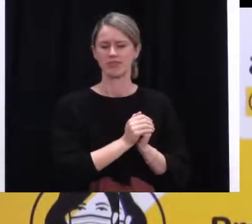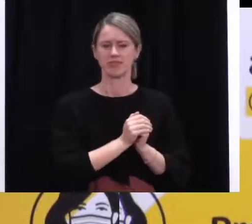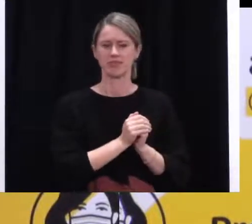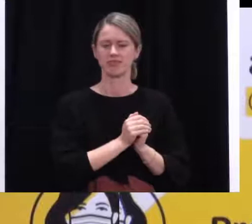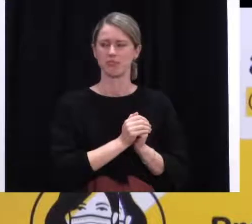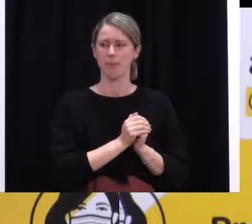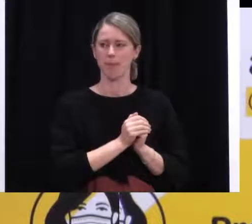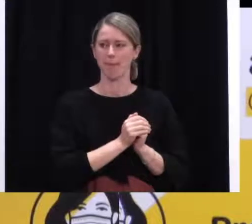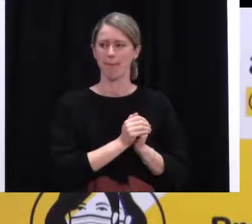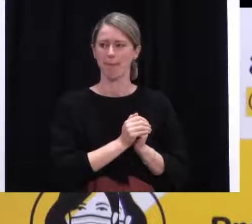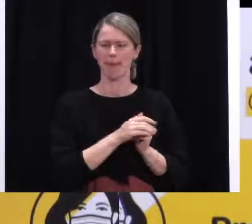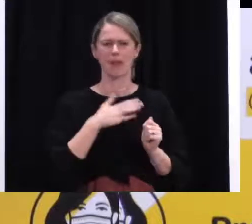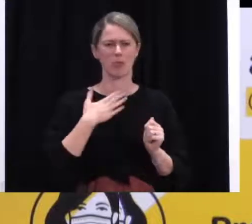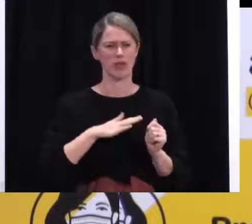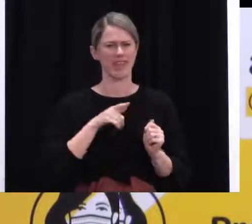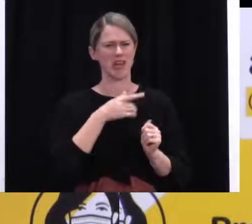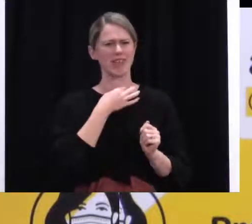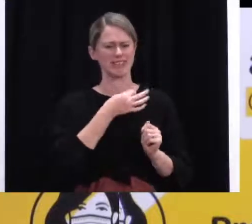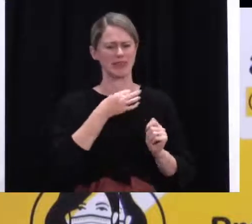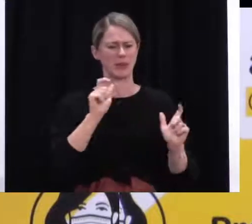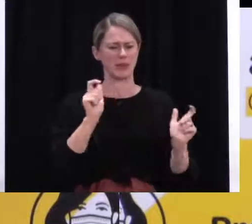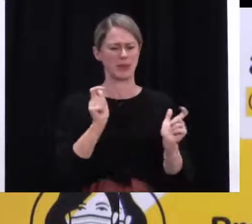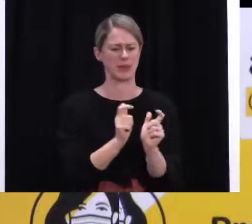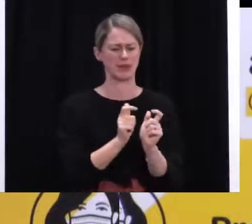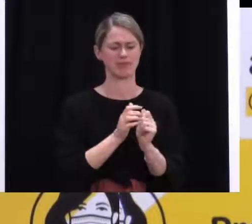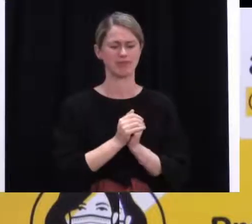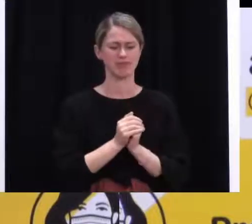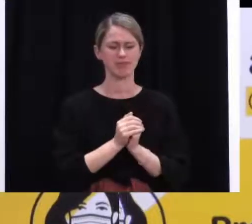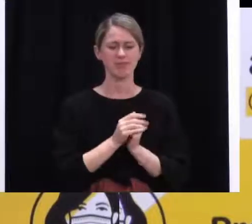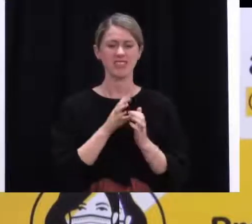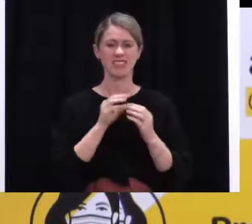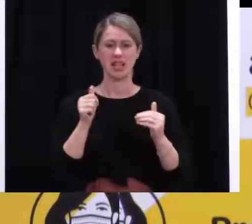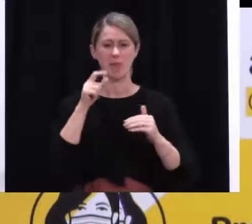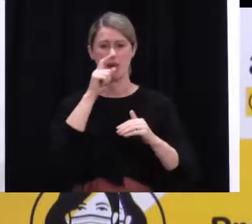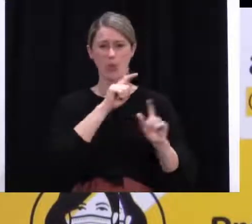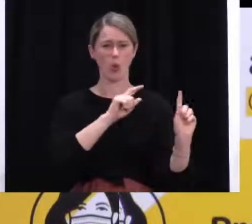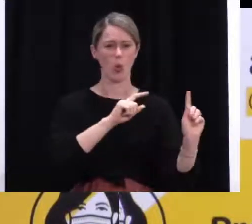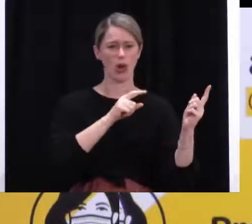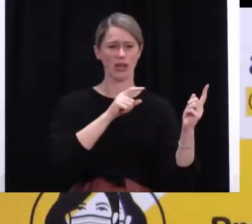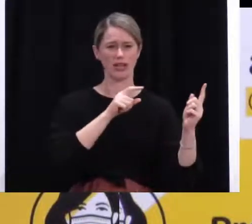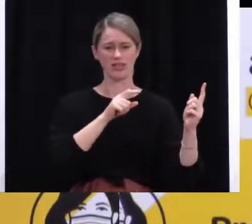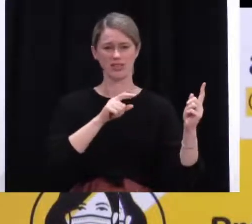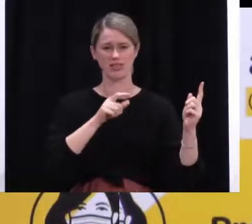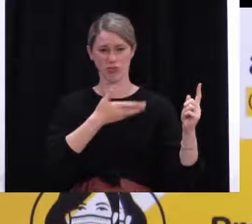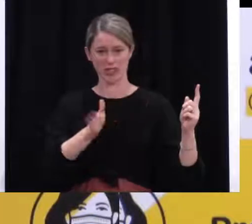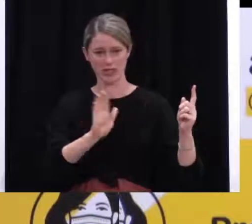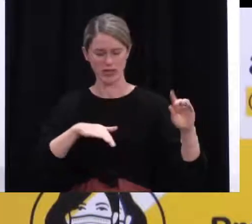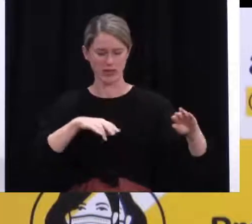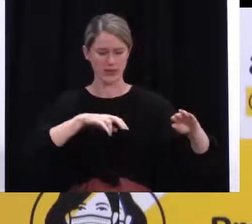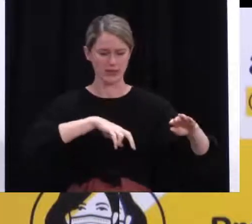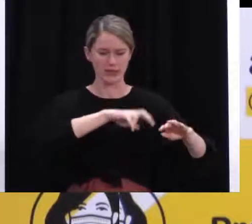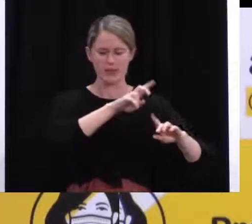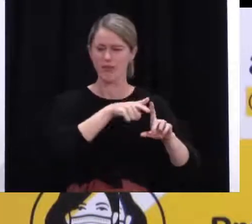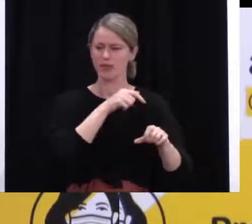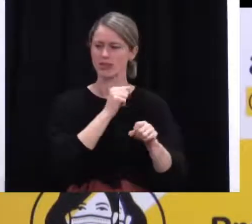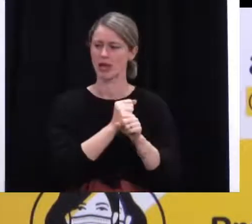we can to minimise that risk. There is still some movement across the border, as I indicated before. We've got